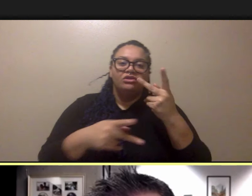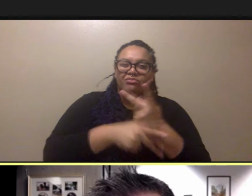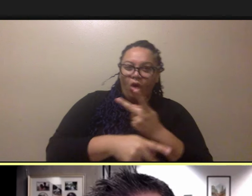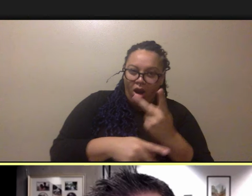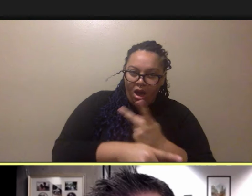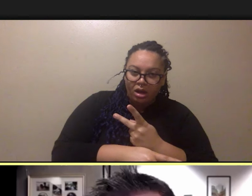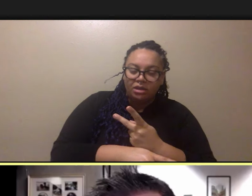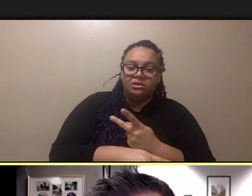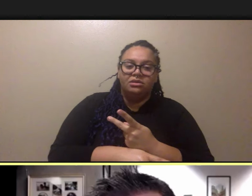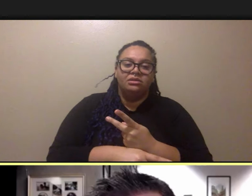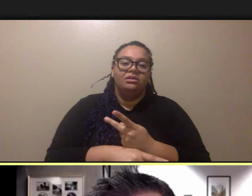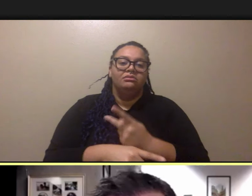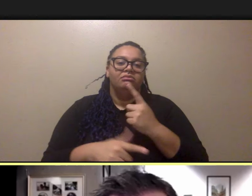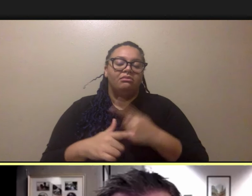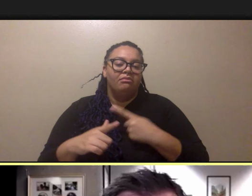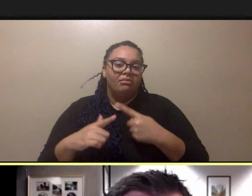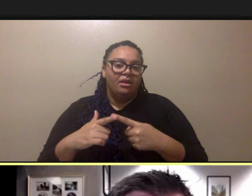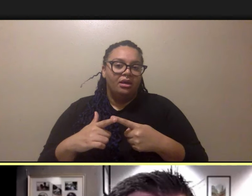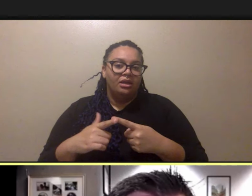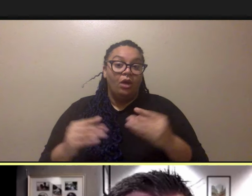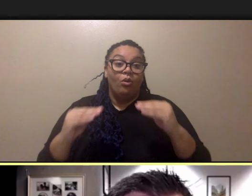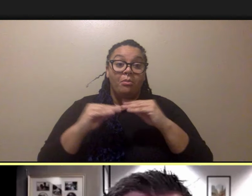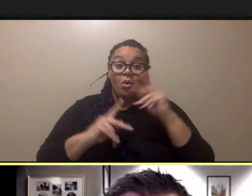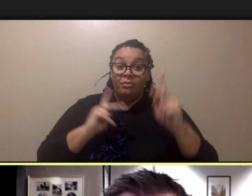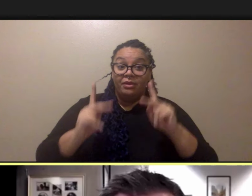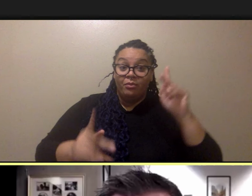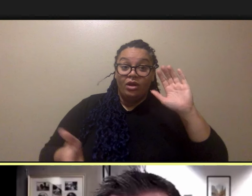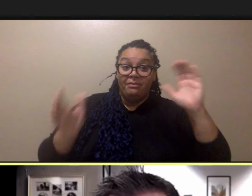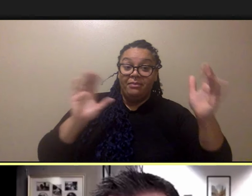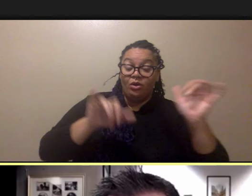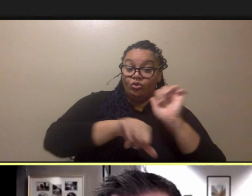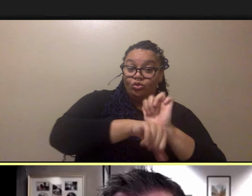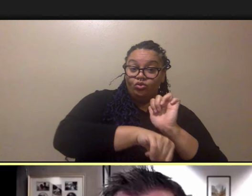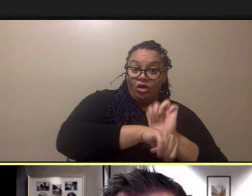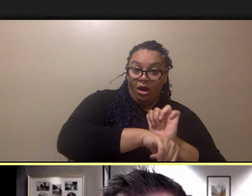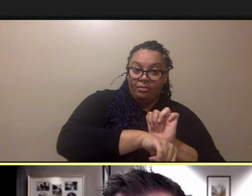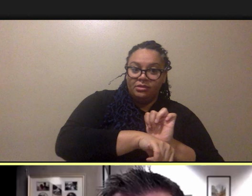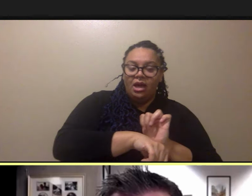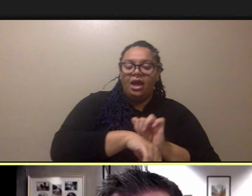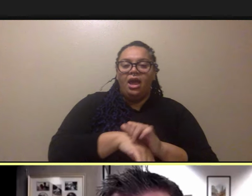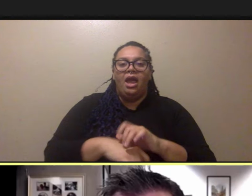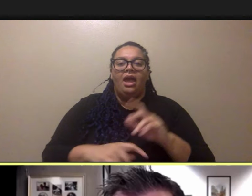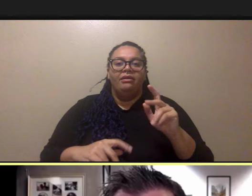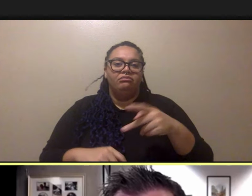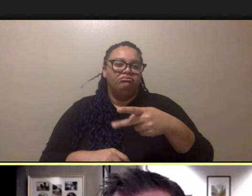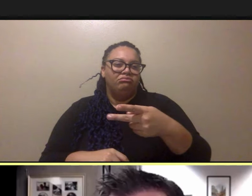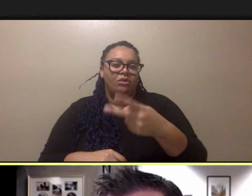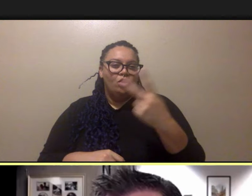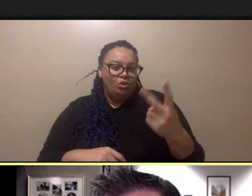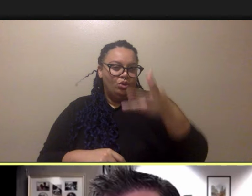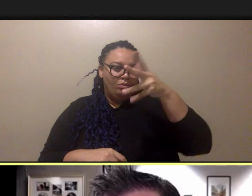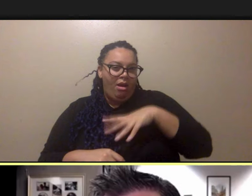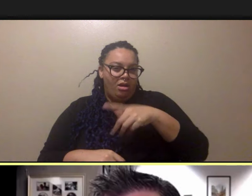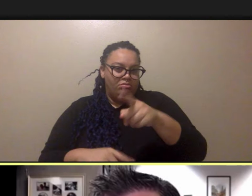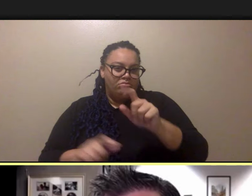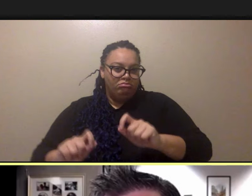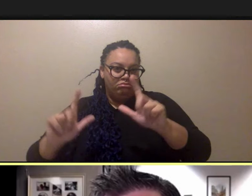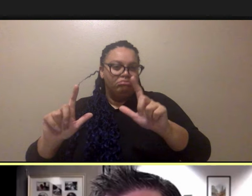And then there were more people than jobs. And the promoters, like Hakulet, said, you know, a place where we